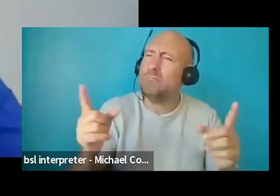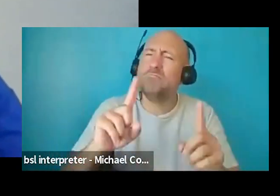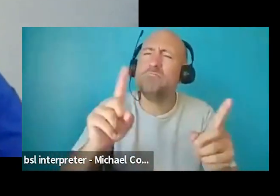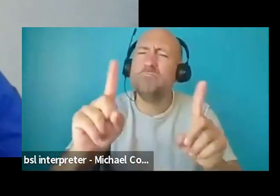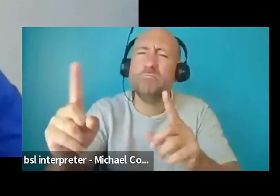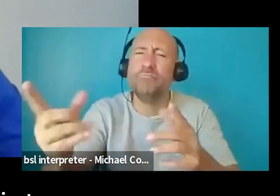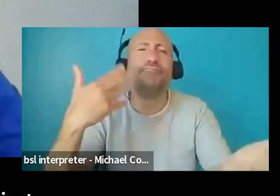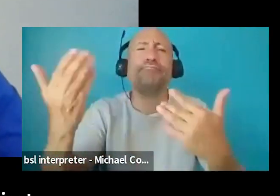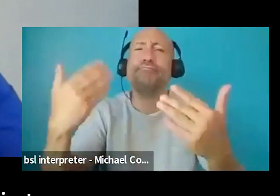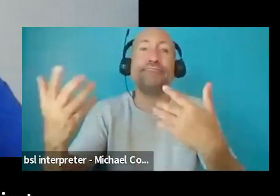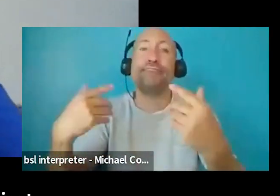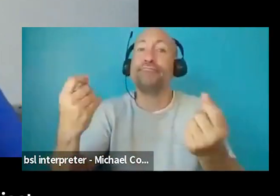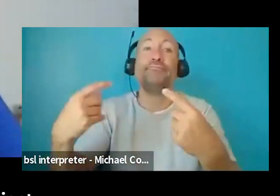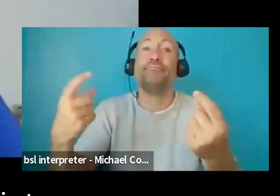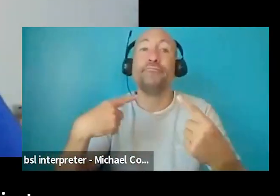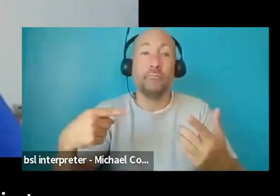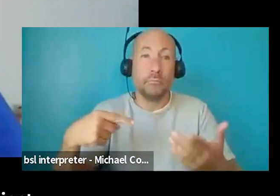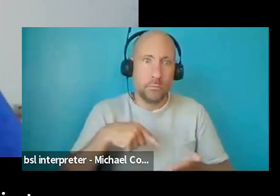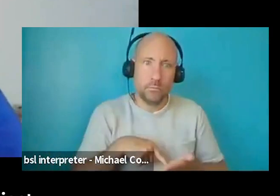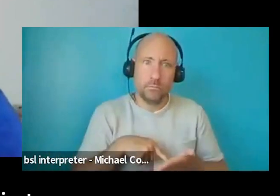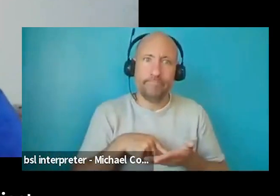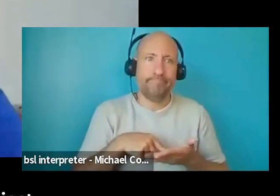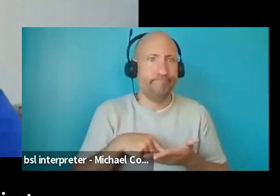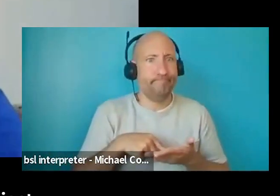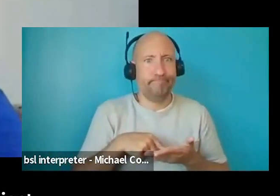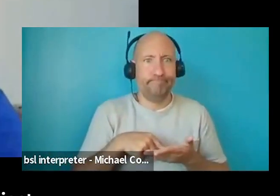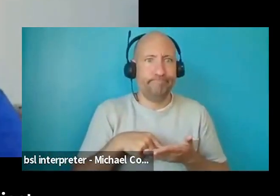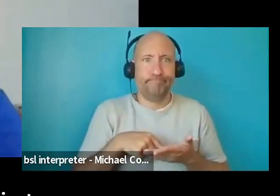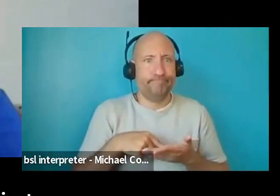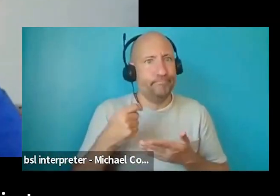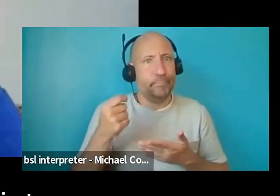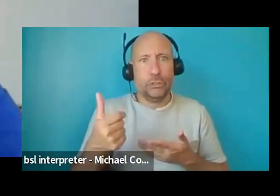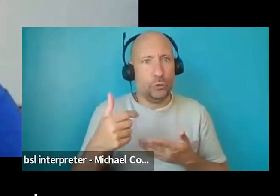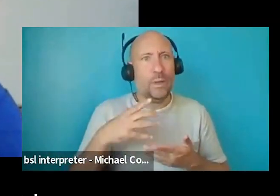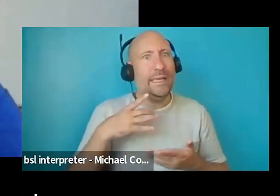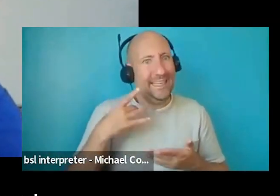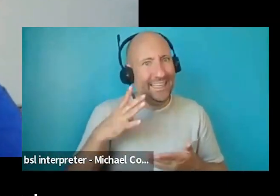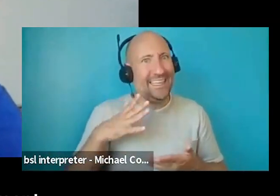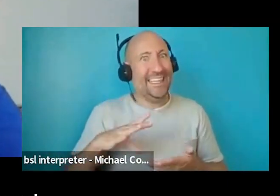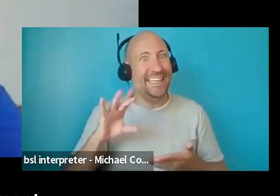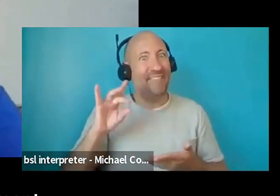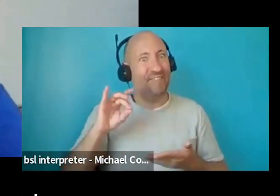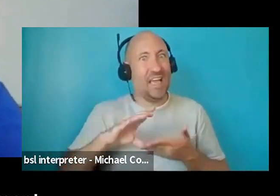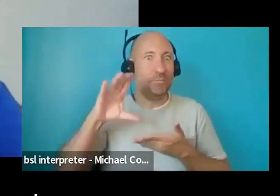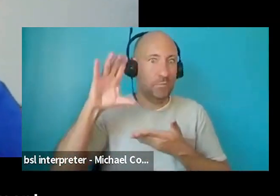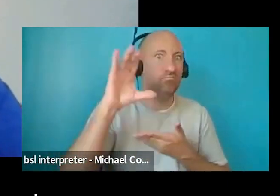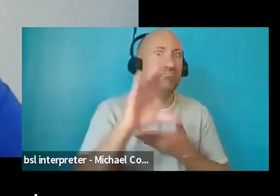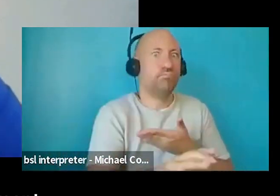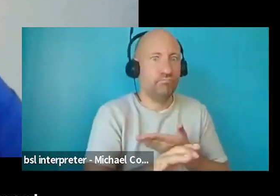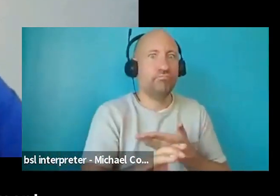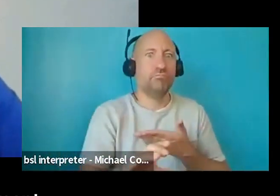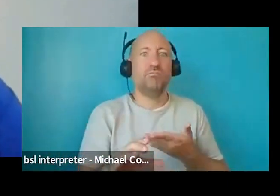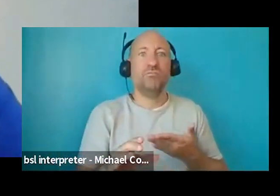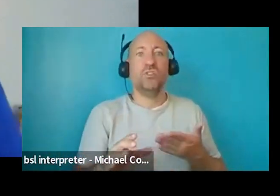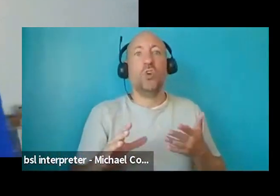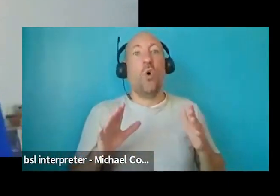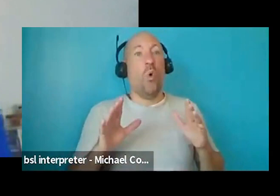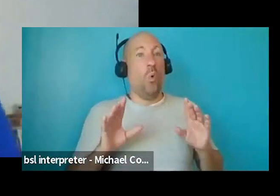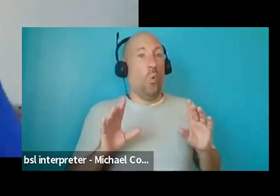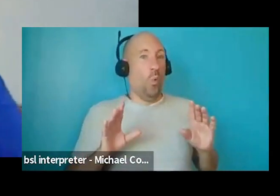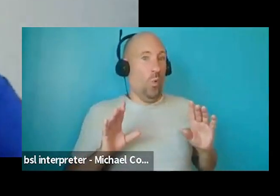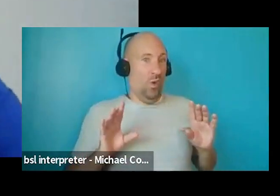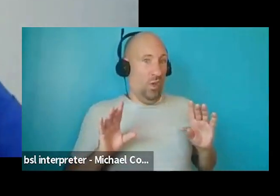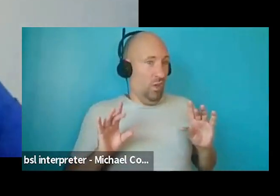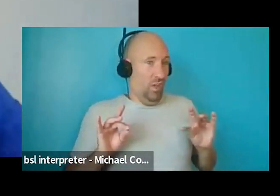something that gave us a boost to say we need to invest in this project. I think that's it from me for the moment, unless there are any